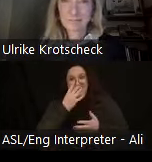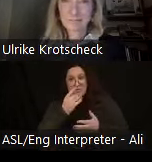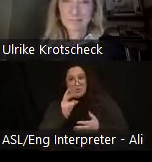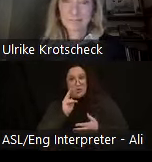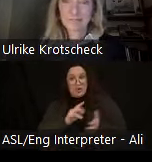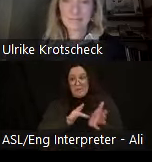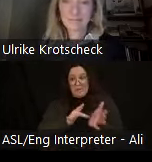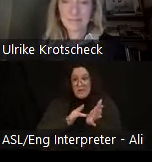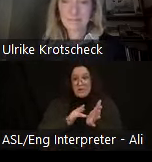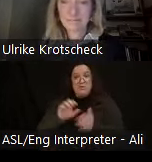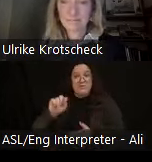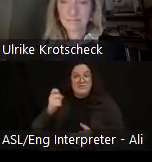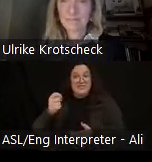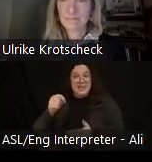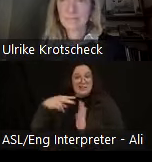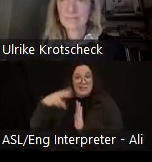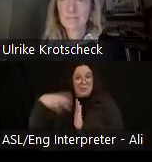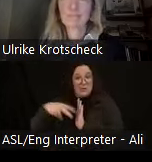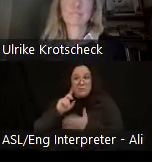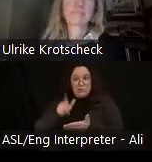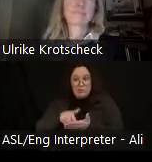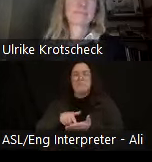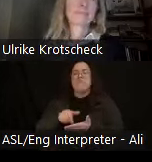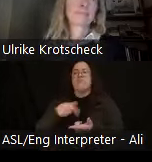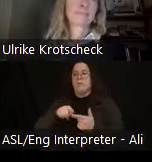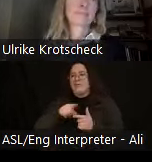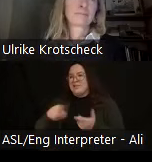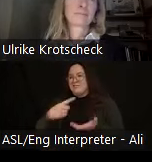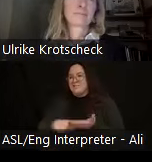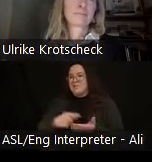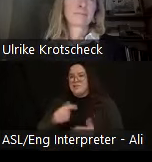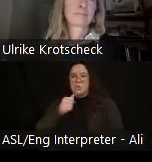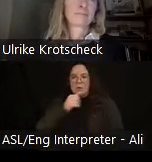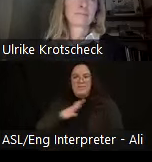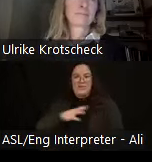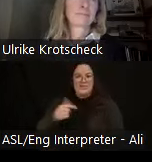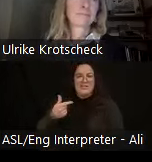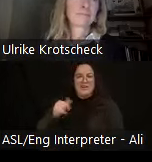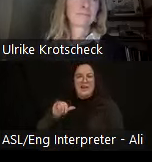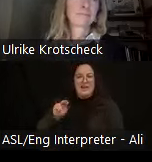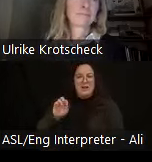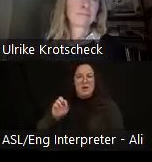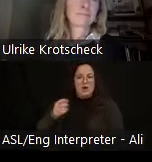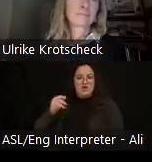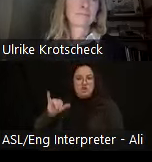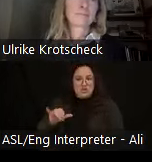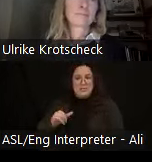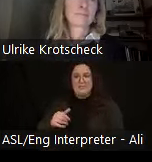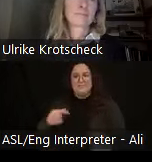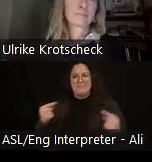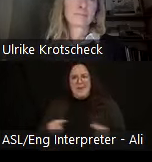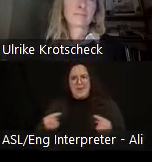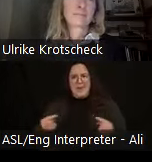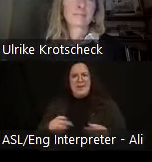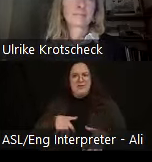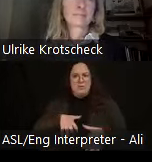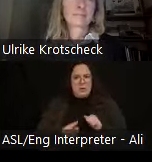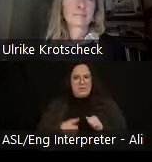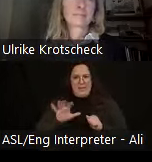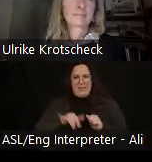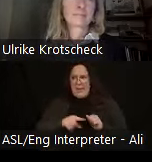texts and read them, what I've seen is that when they talk about women's gynecology, they talk about the pains of parturition and some of the things that show